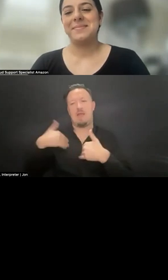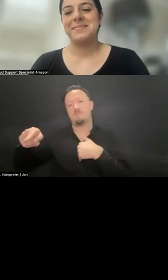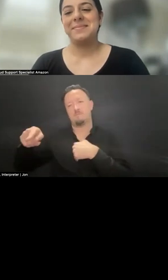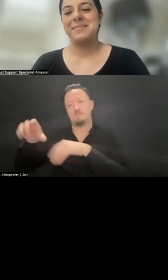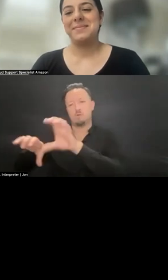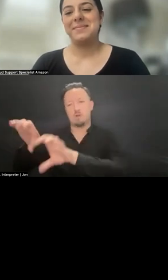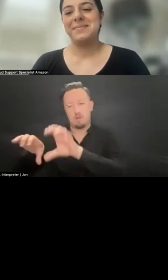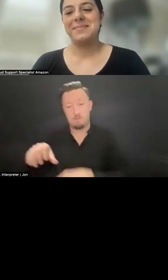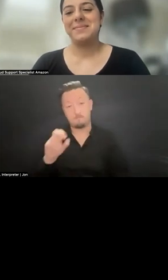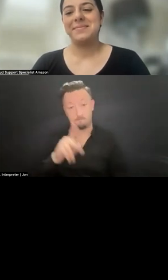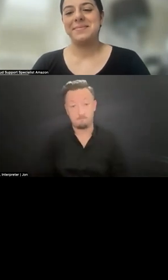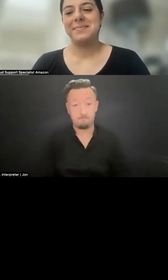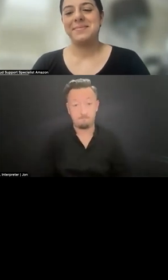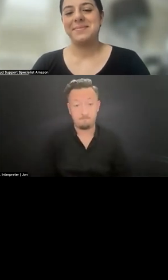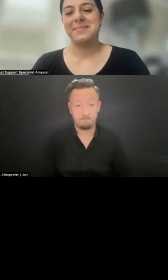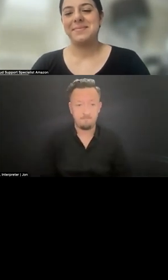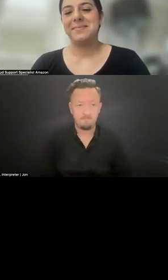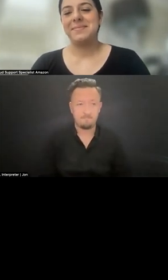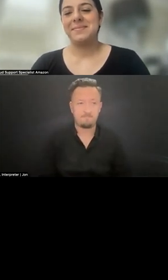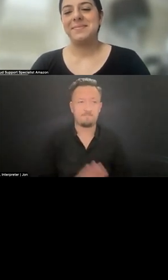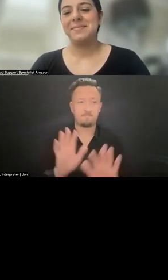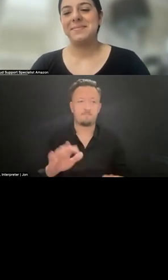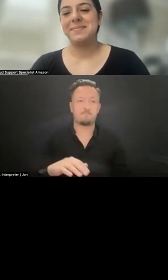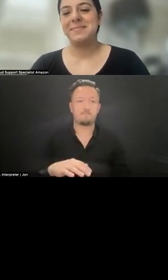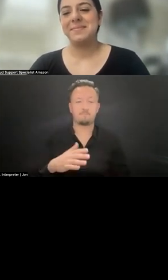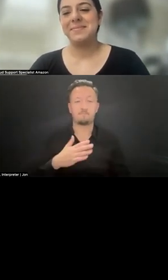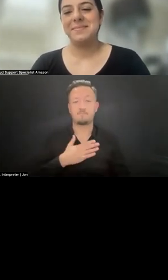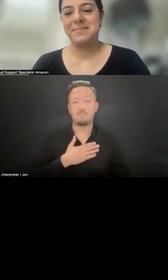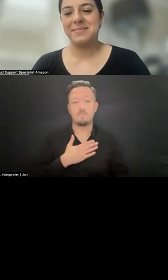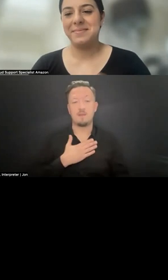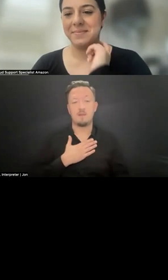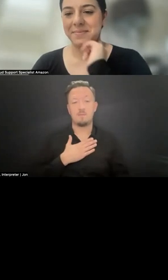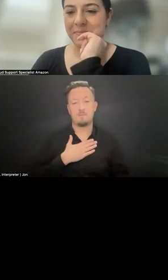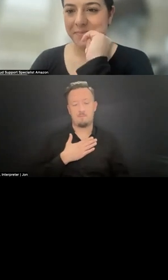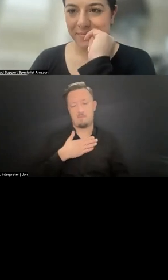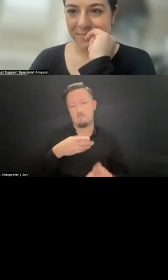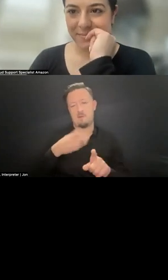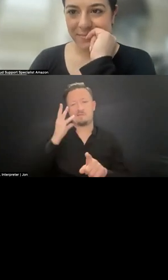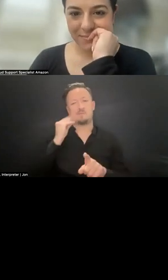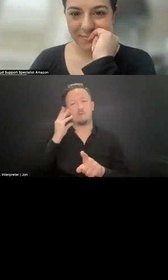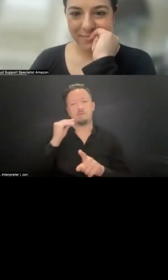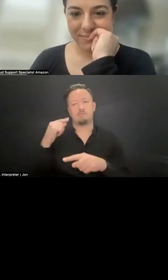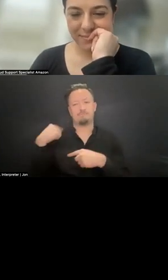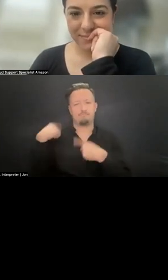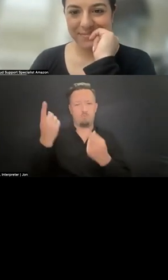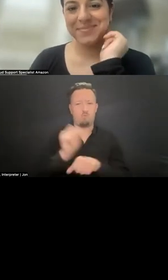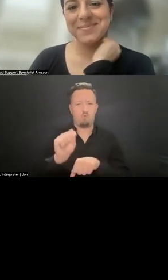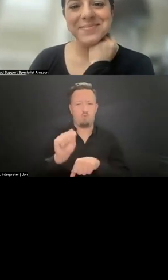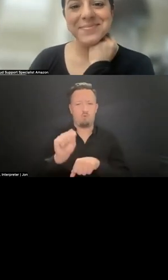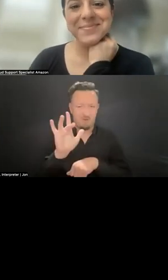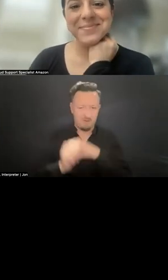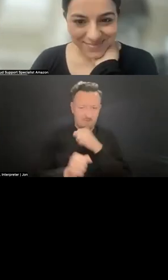And we go on to the other section. So just my expertise, over 25 years in the field, you